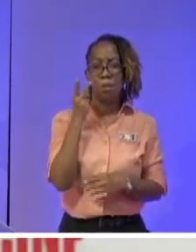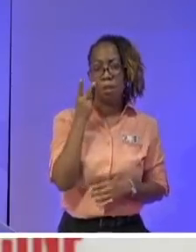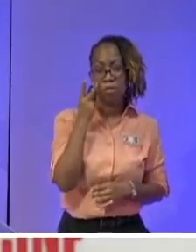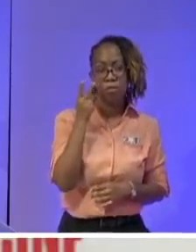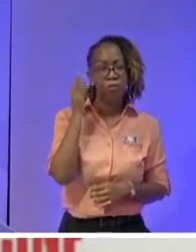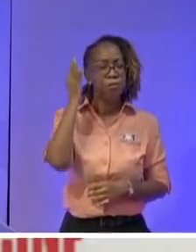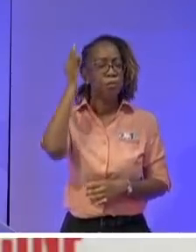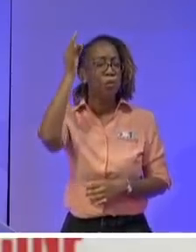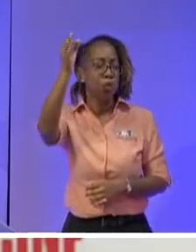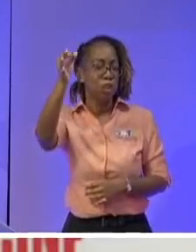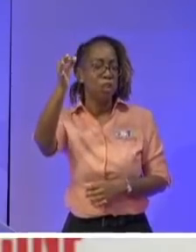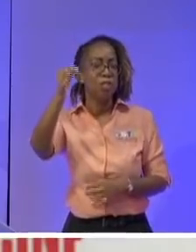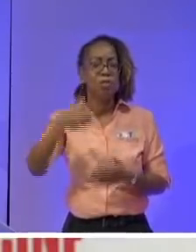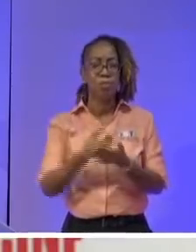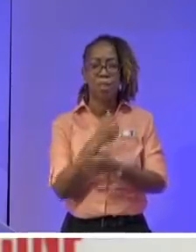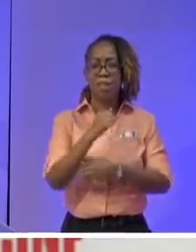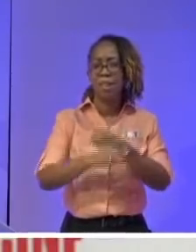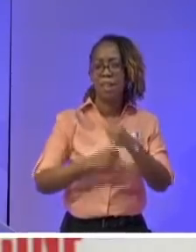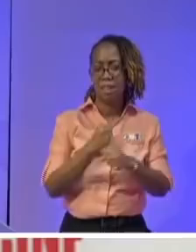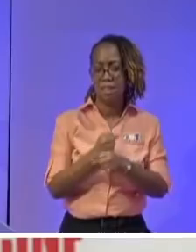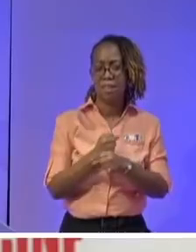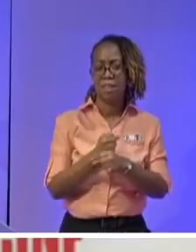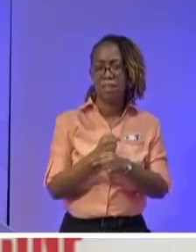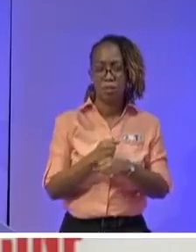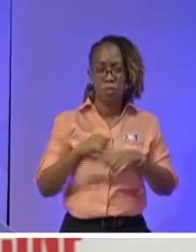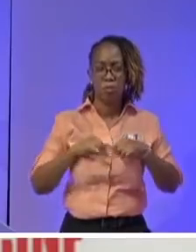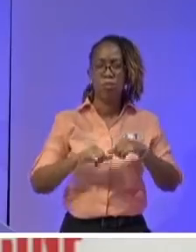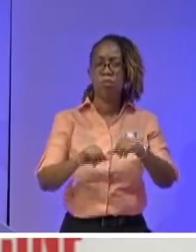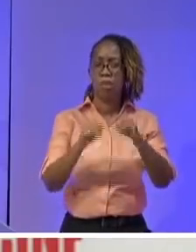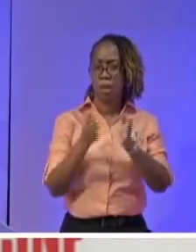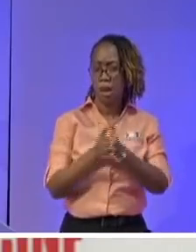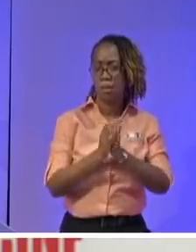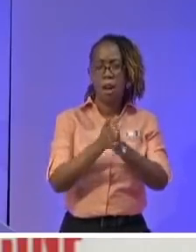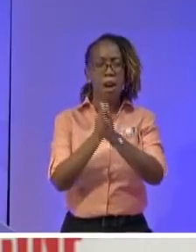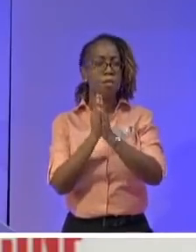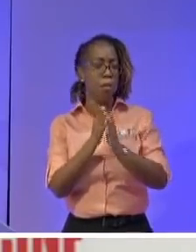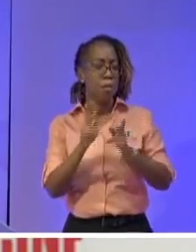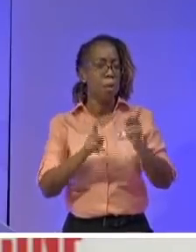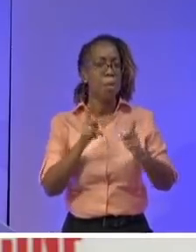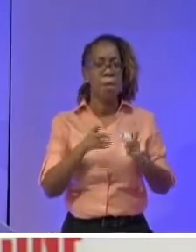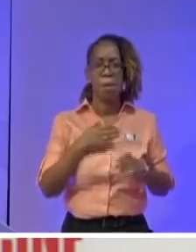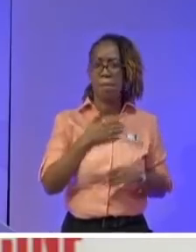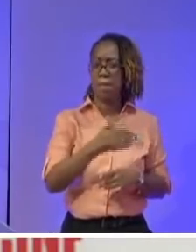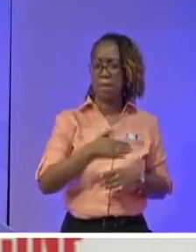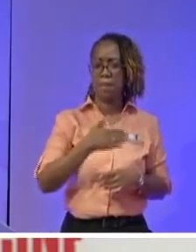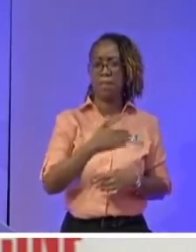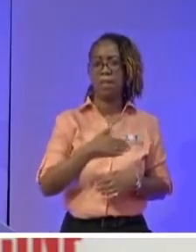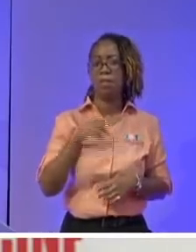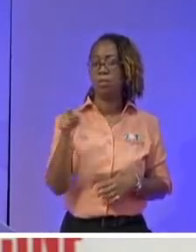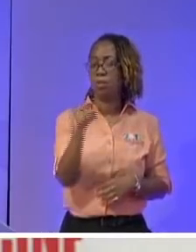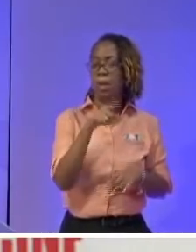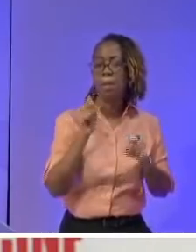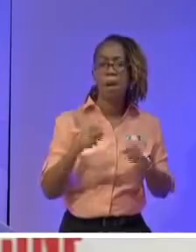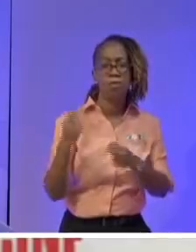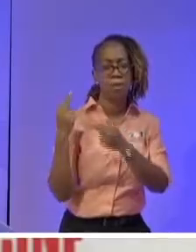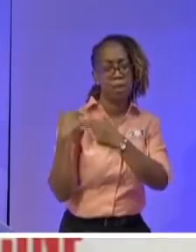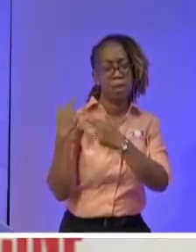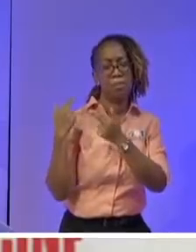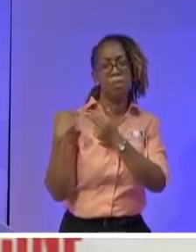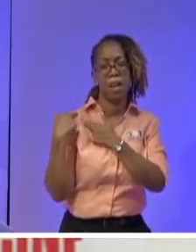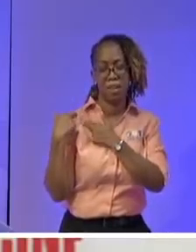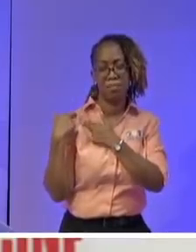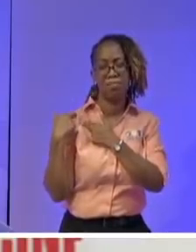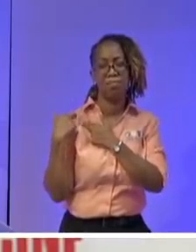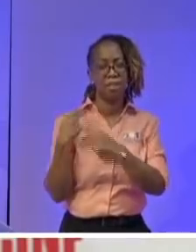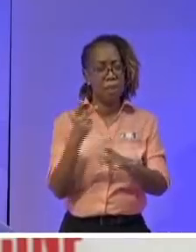year, we continue to ask persons to be responsible in how we celebrate